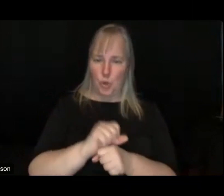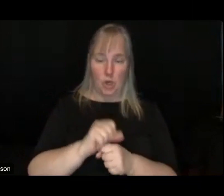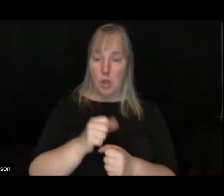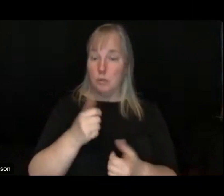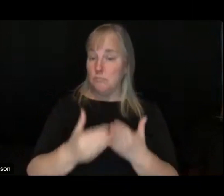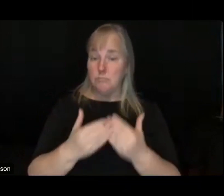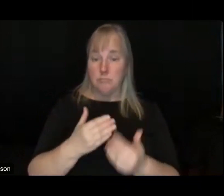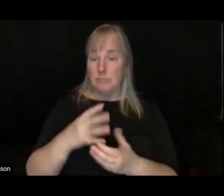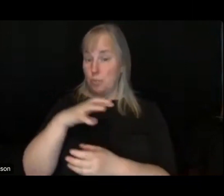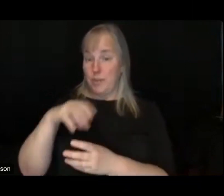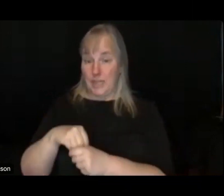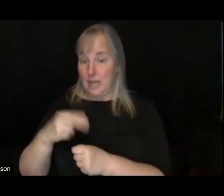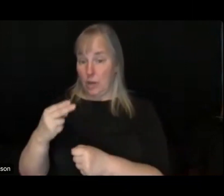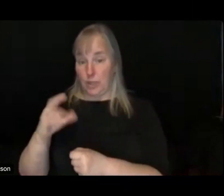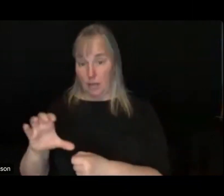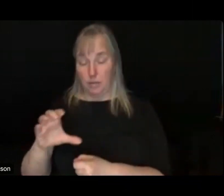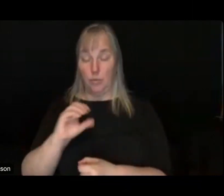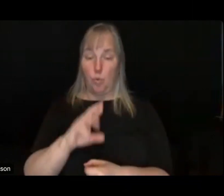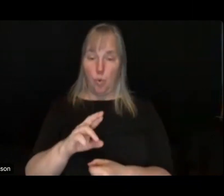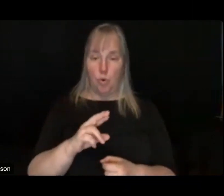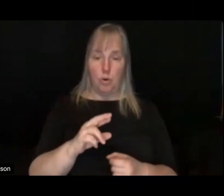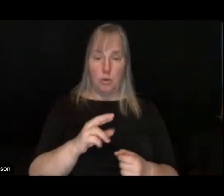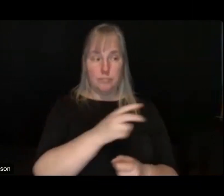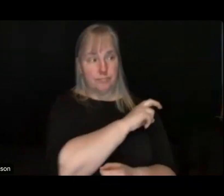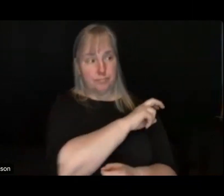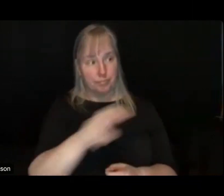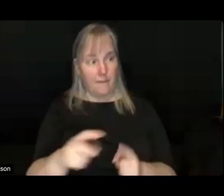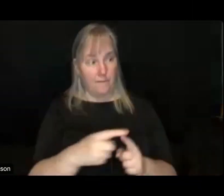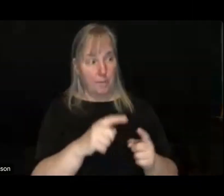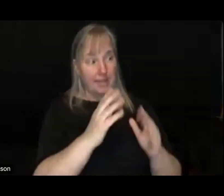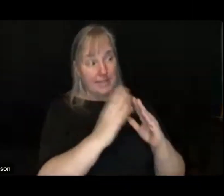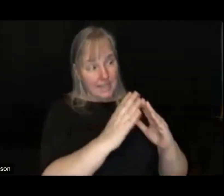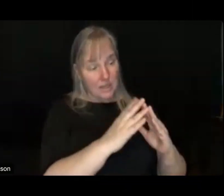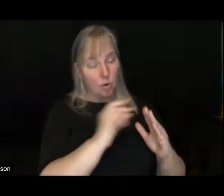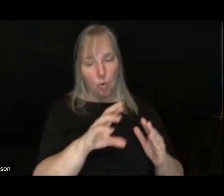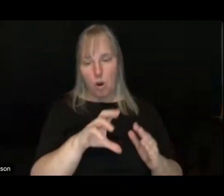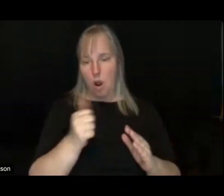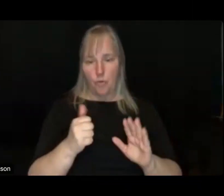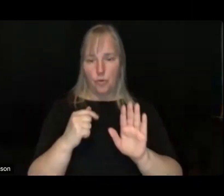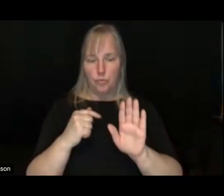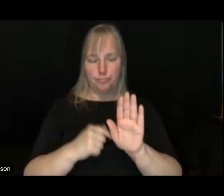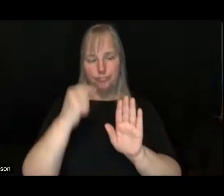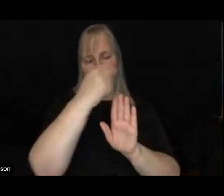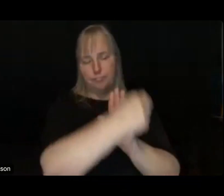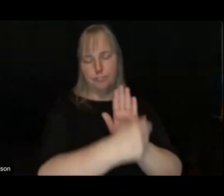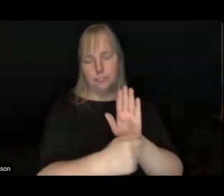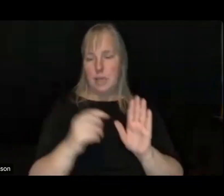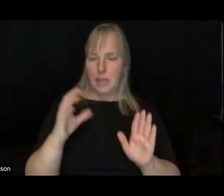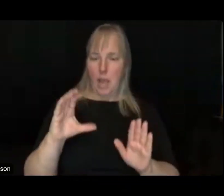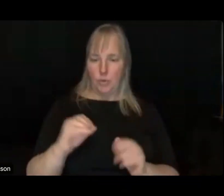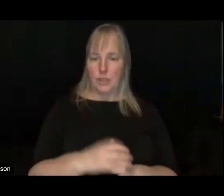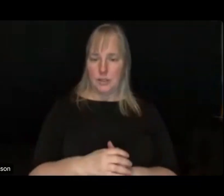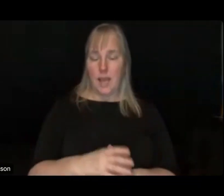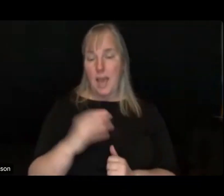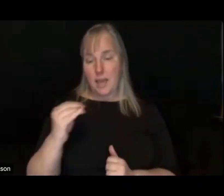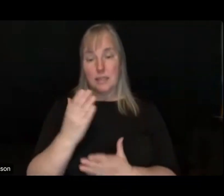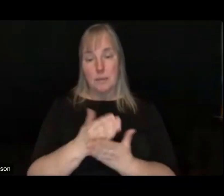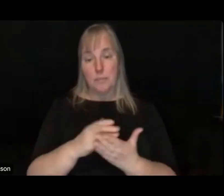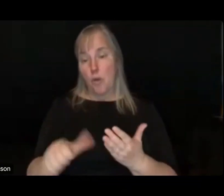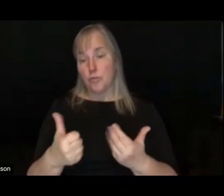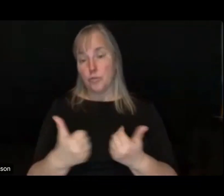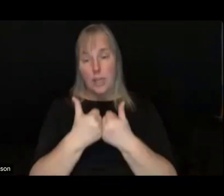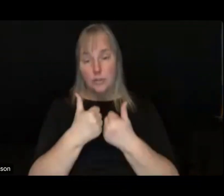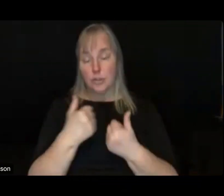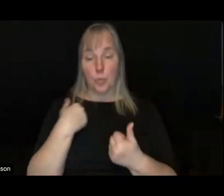or could be coming from a city or a surrounding county. And some of the other challenges that we hear from